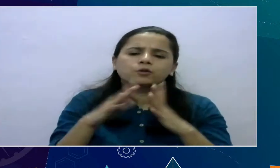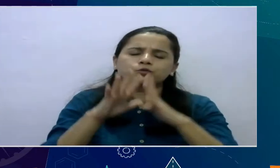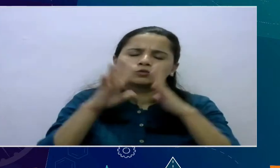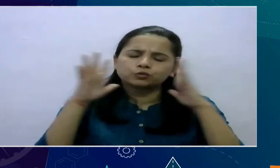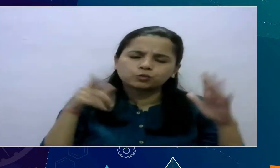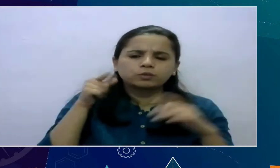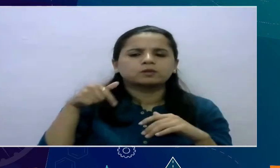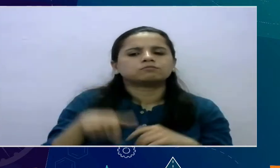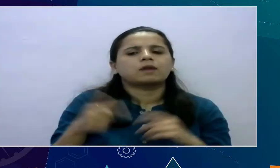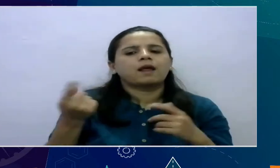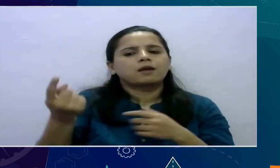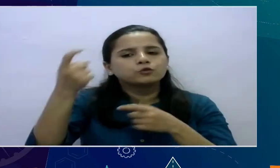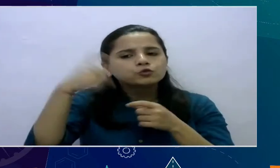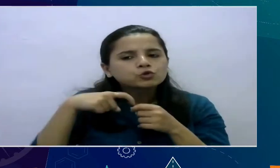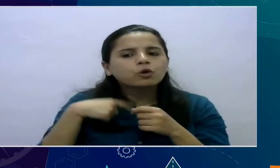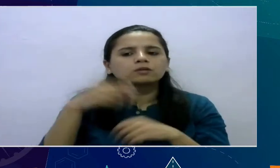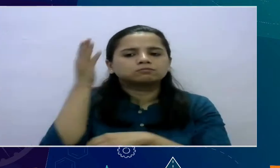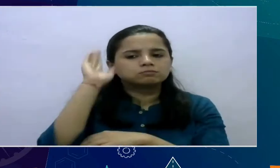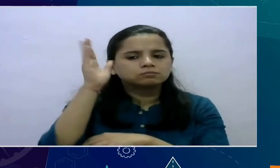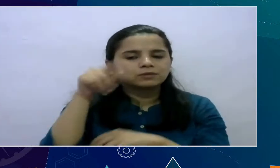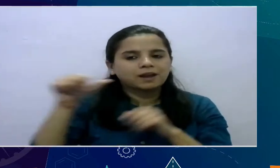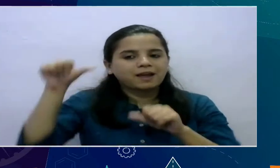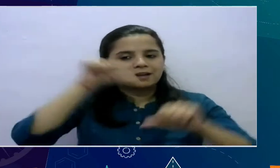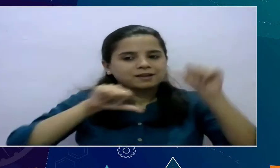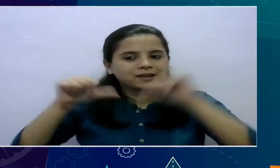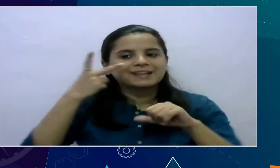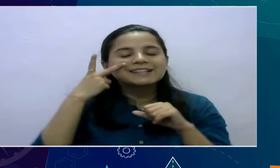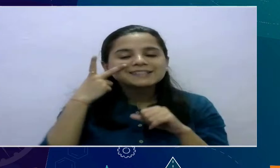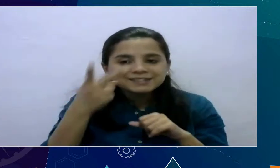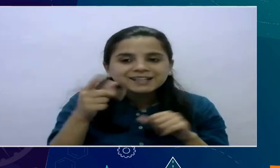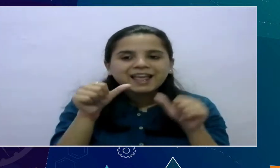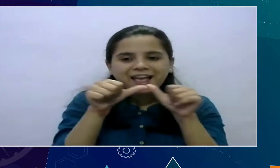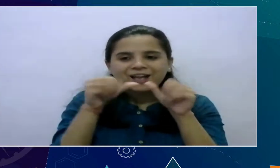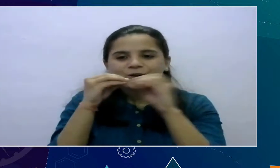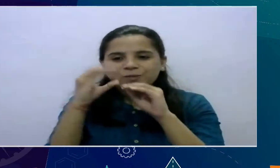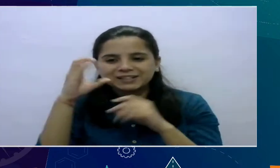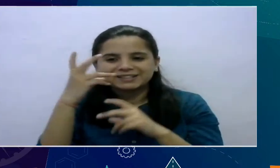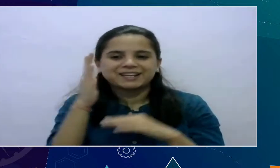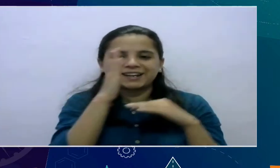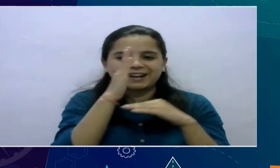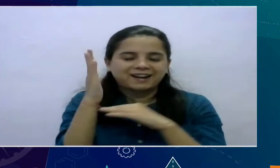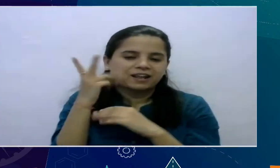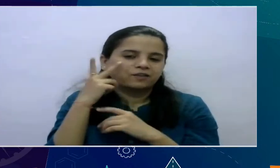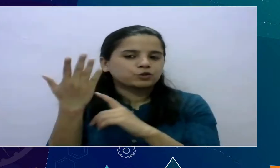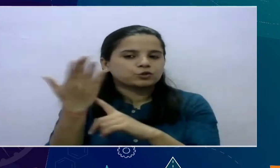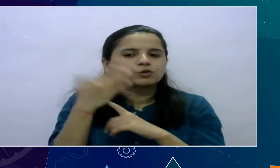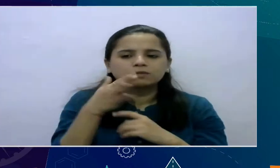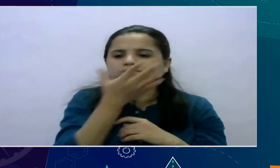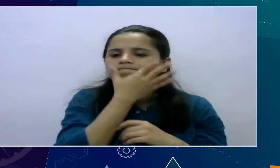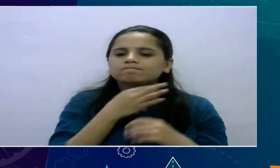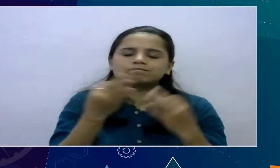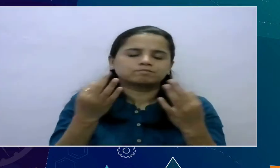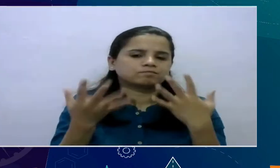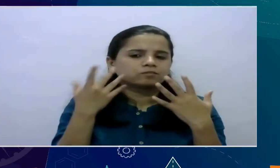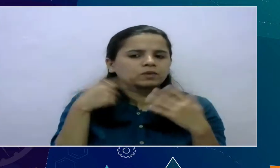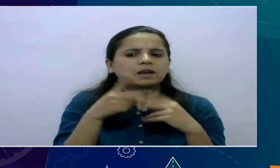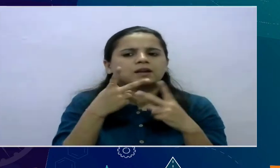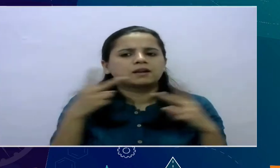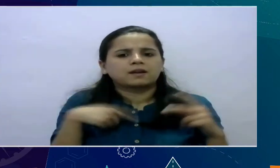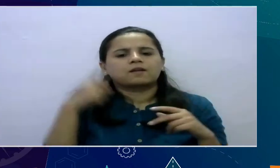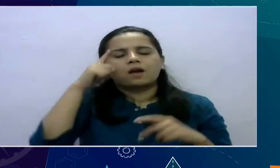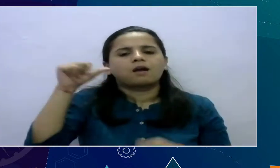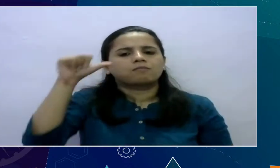and for this experiment in particular, because it was amazing the way you showed. With experiments, we tend